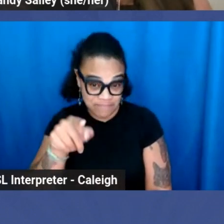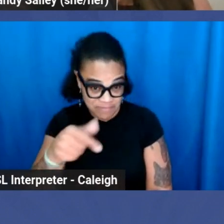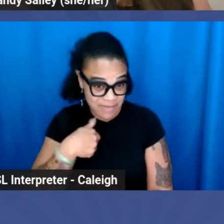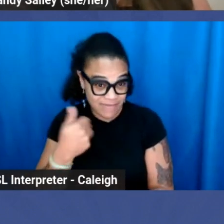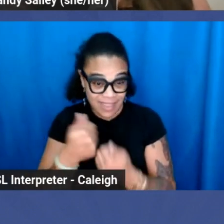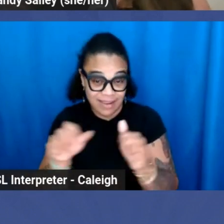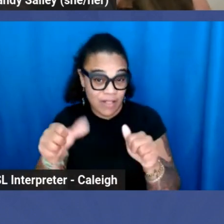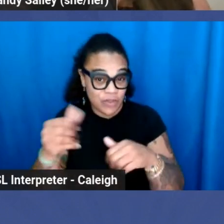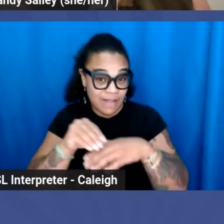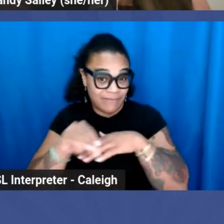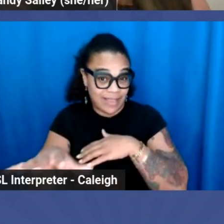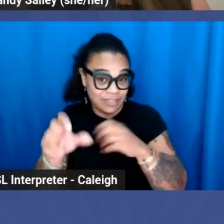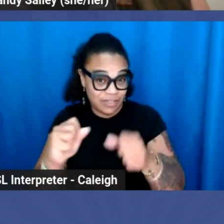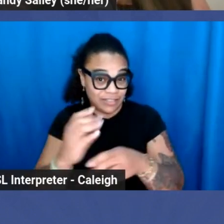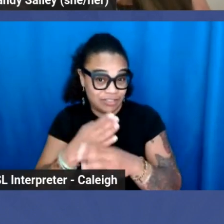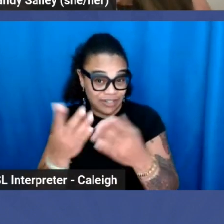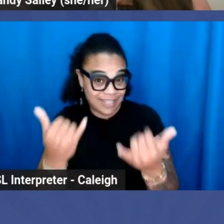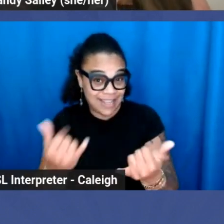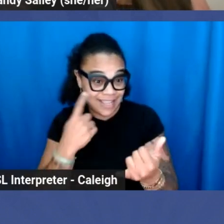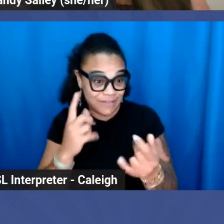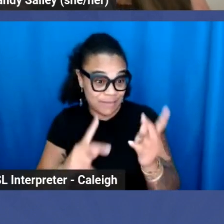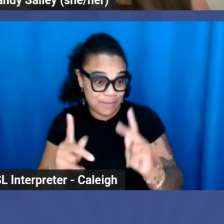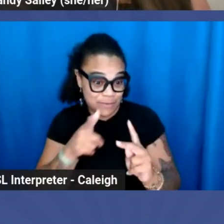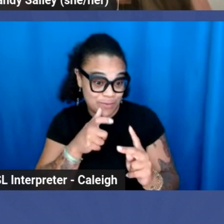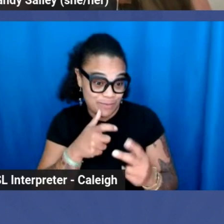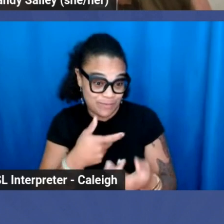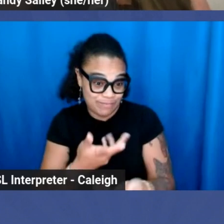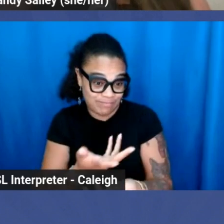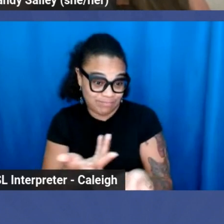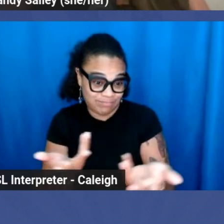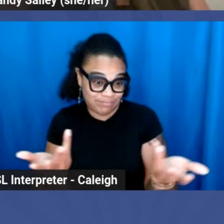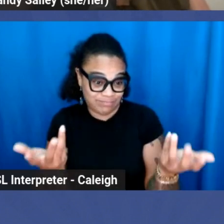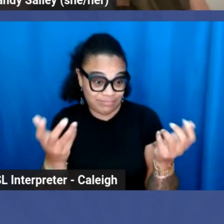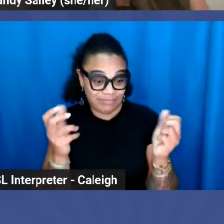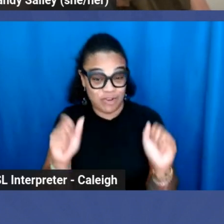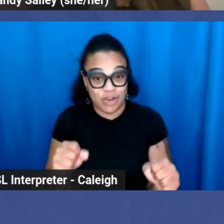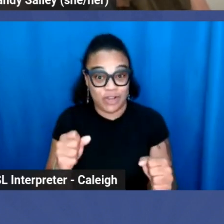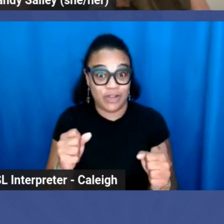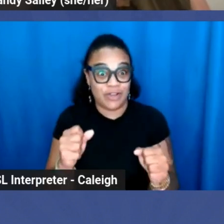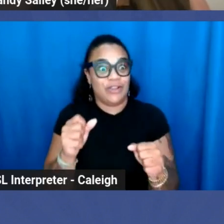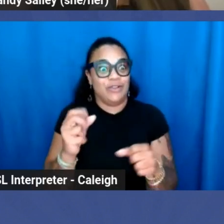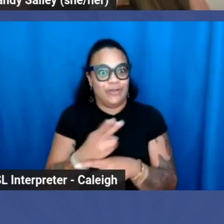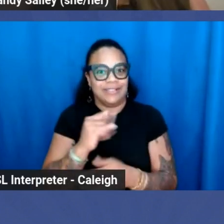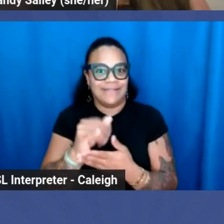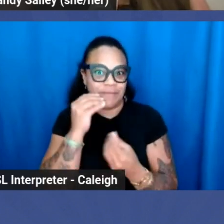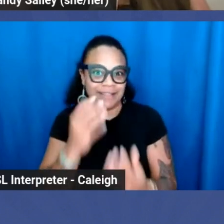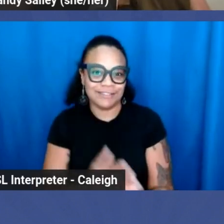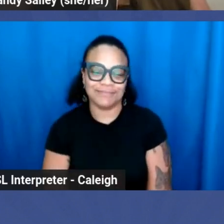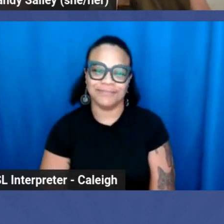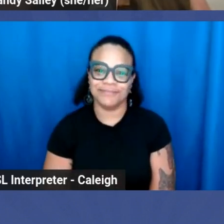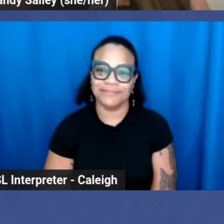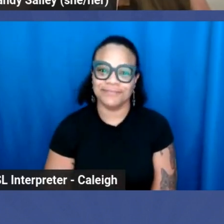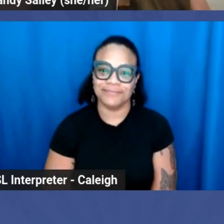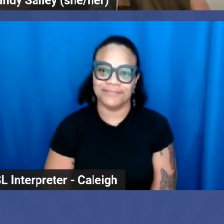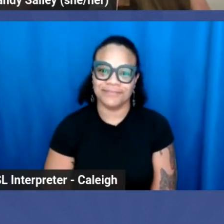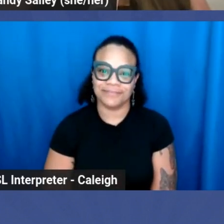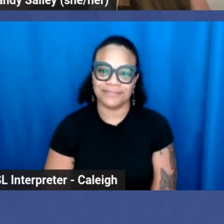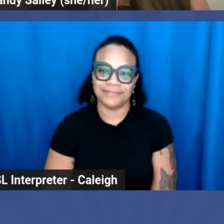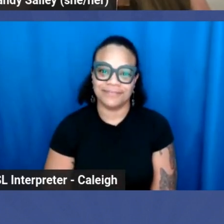want to share here today for folks who could use that information?